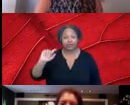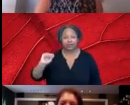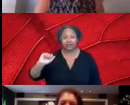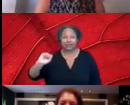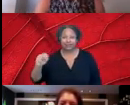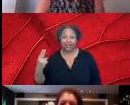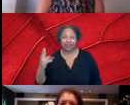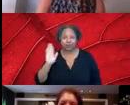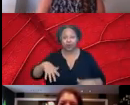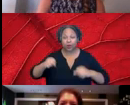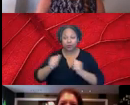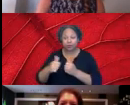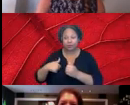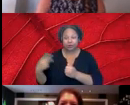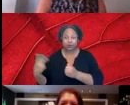Tash, do you want to introduce yourself?